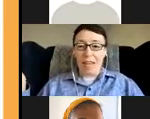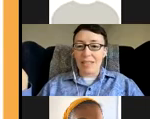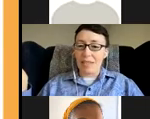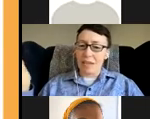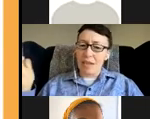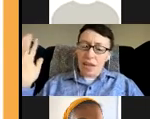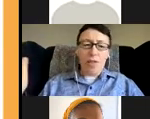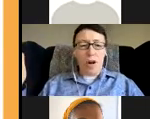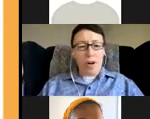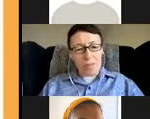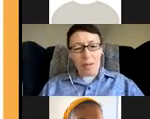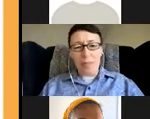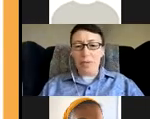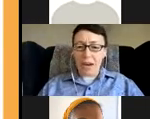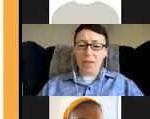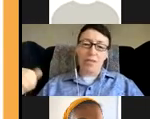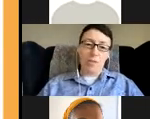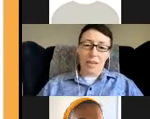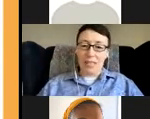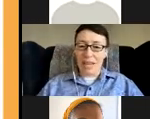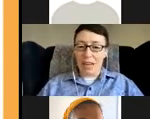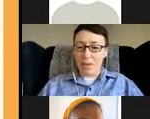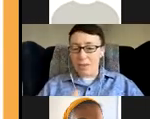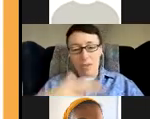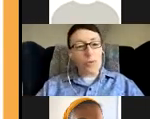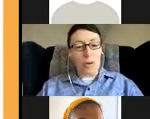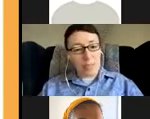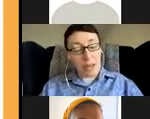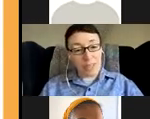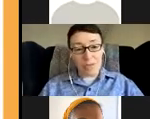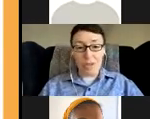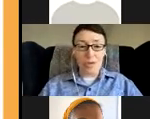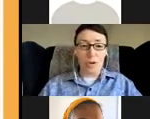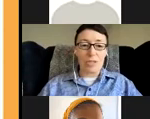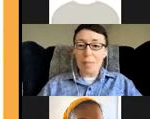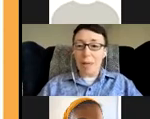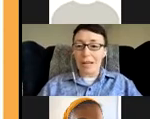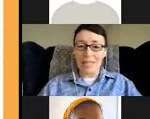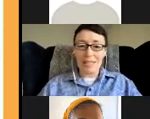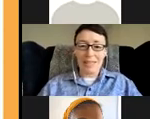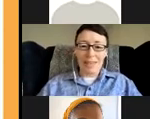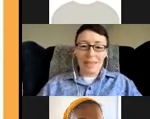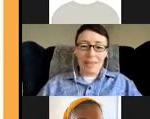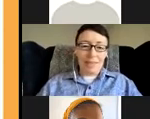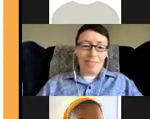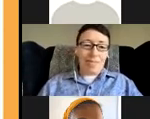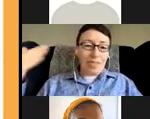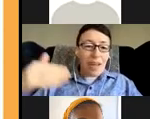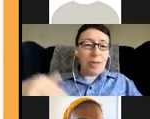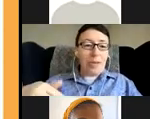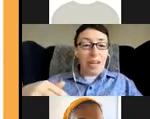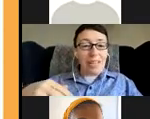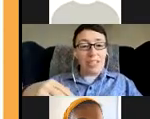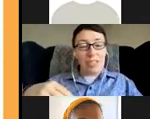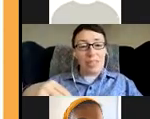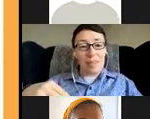together thanks to thoughtful people carefully working together to do what's best for those most impacted. The